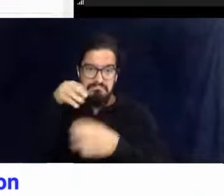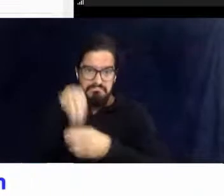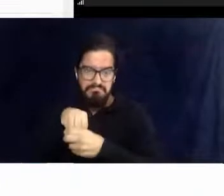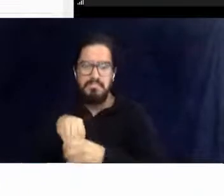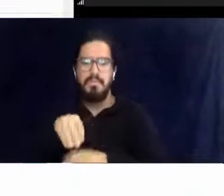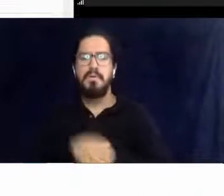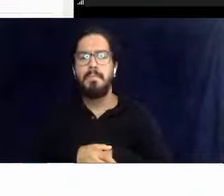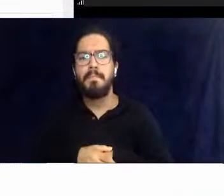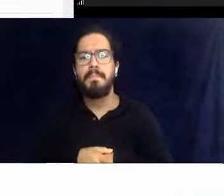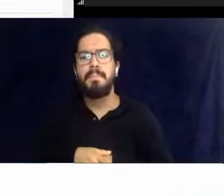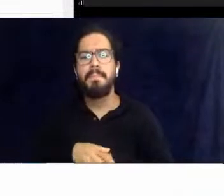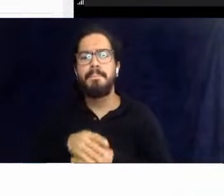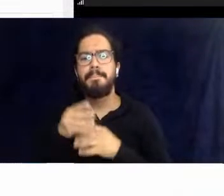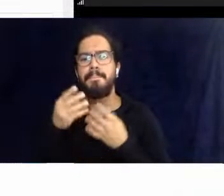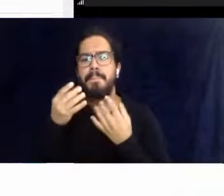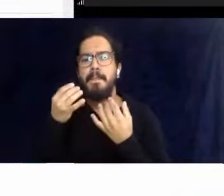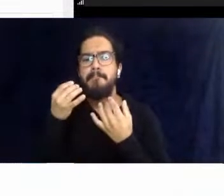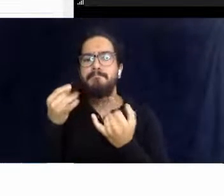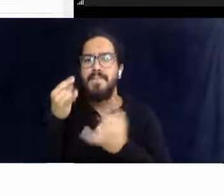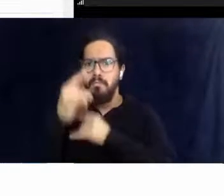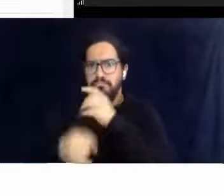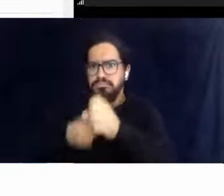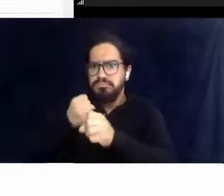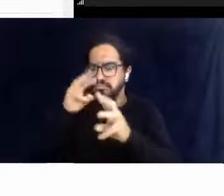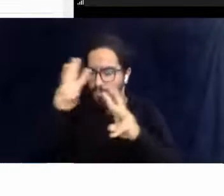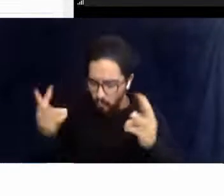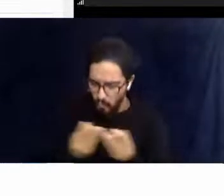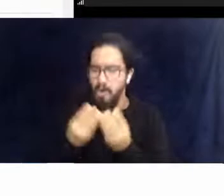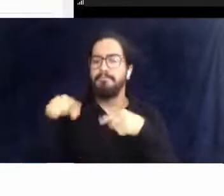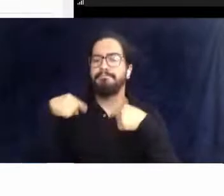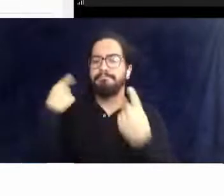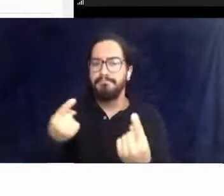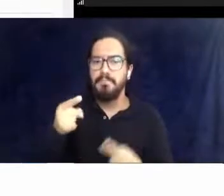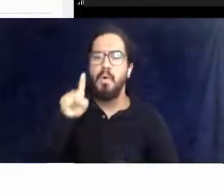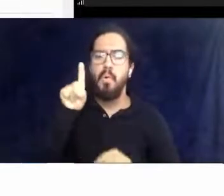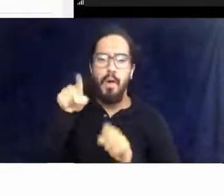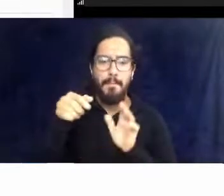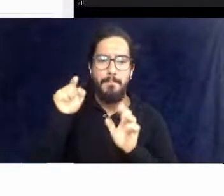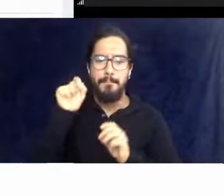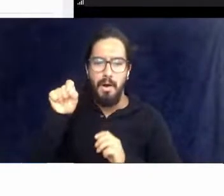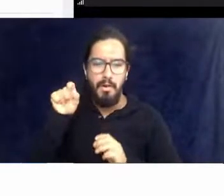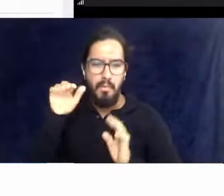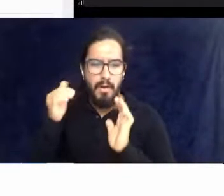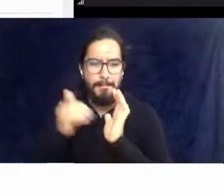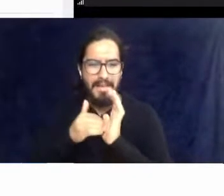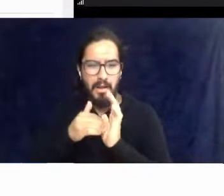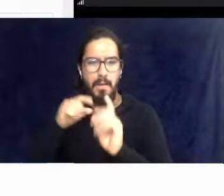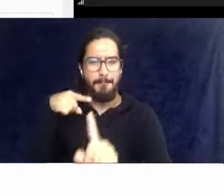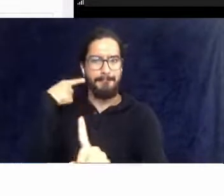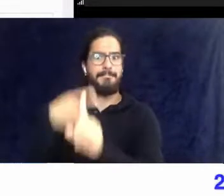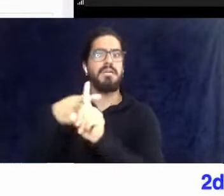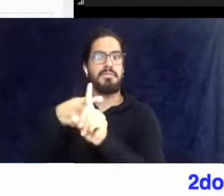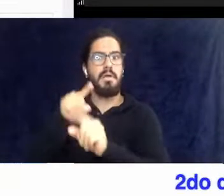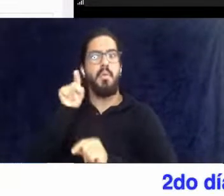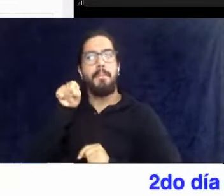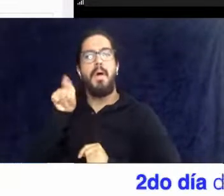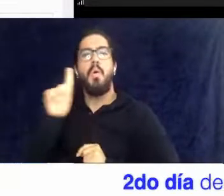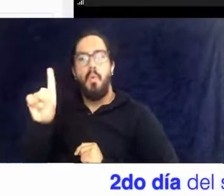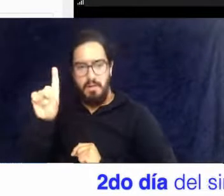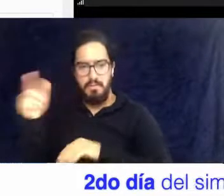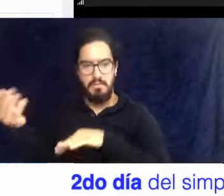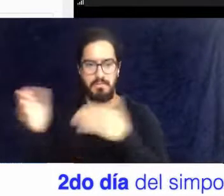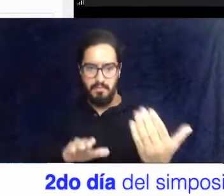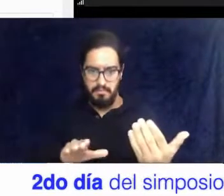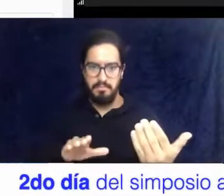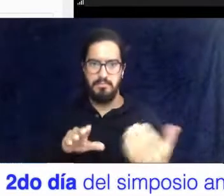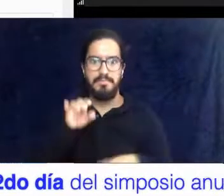million confirmed cases, included 1.14 deaths, and those are staggering figures. We know that the region